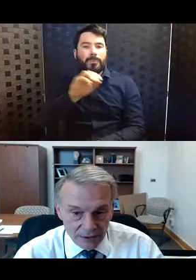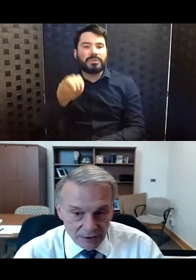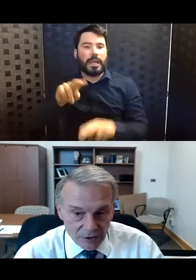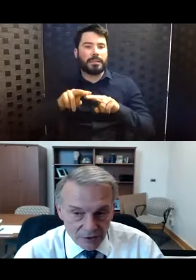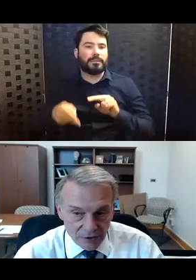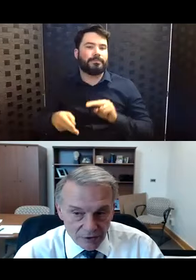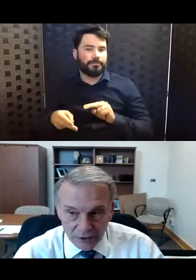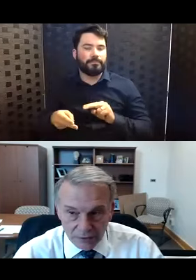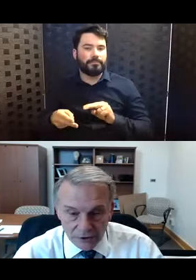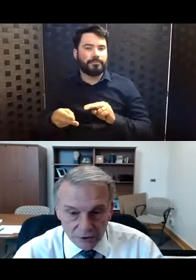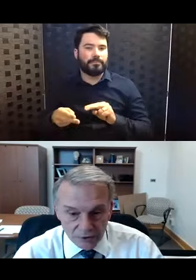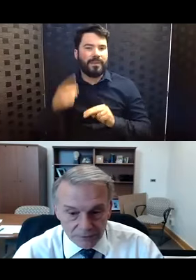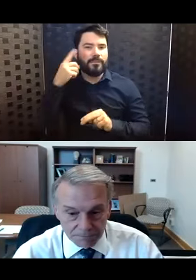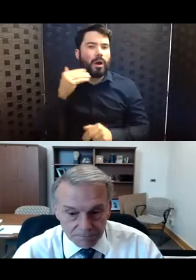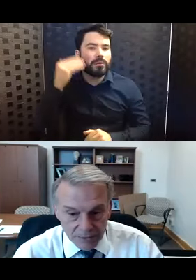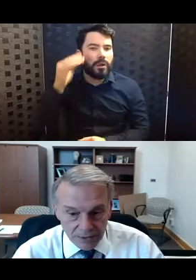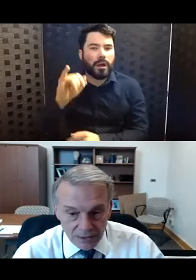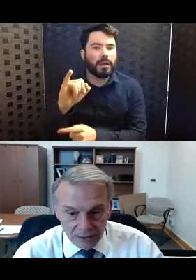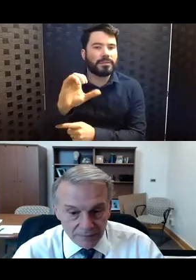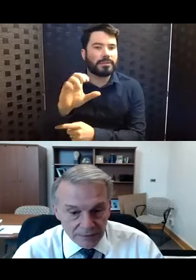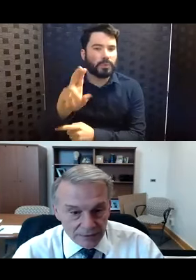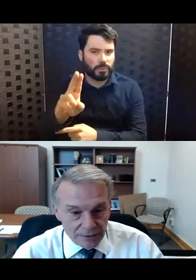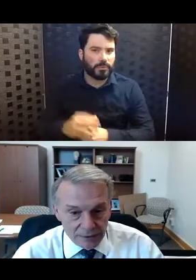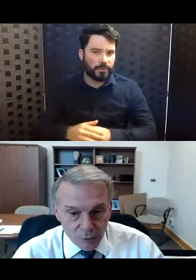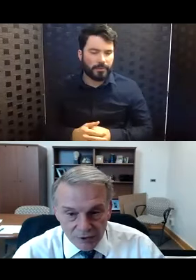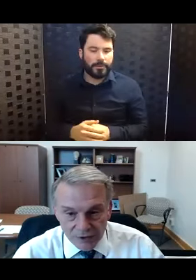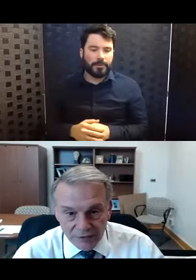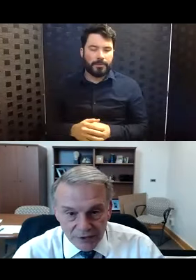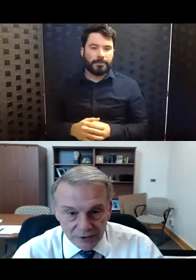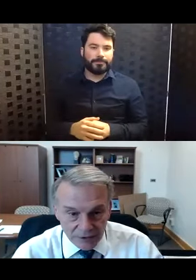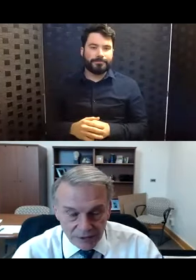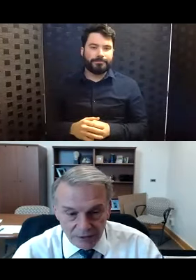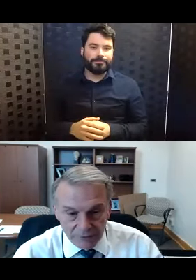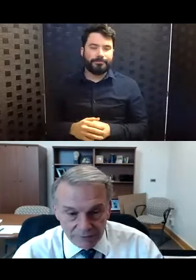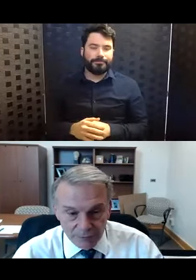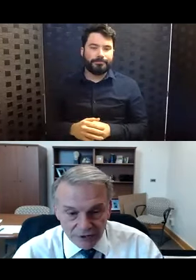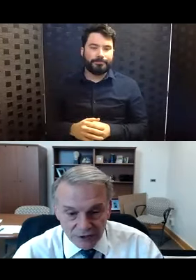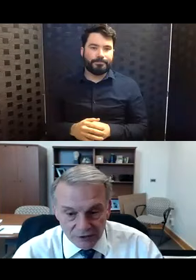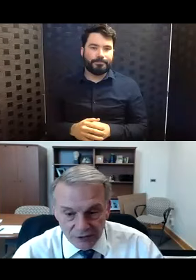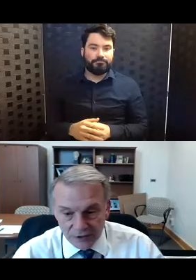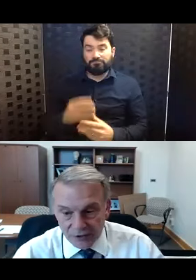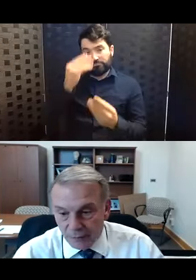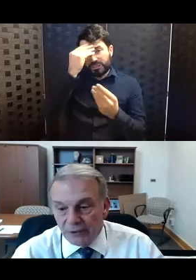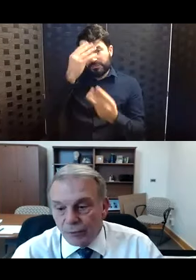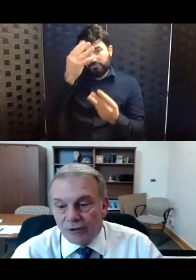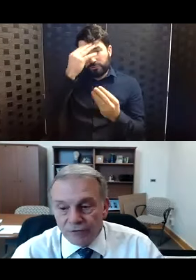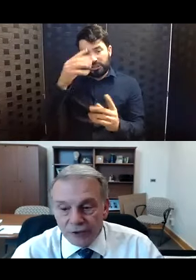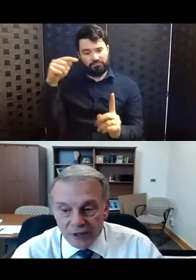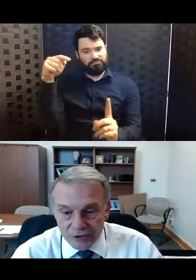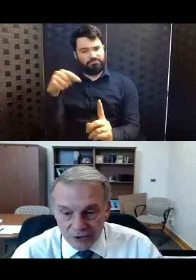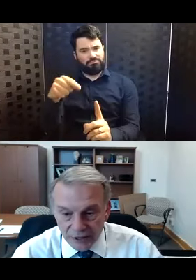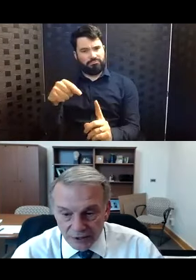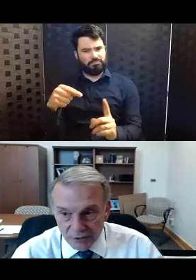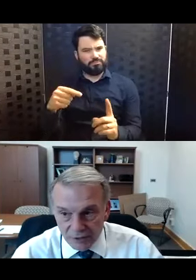in adult ICU use. The importance of this information is that this will be important for